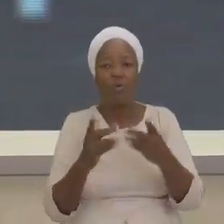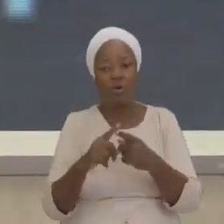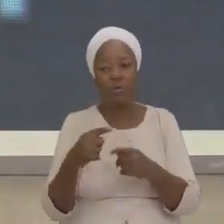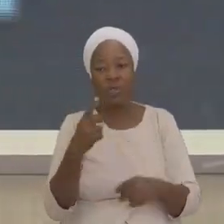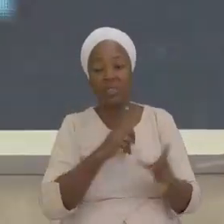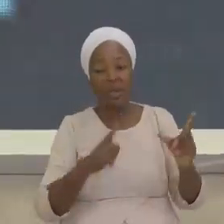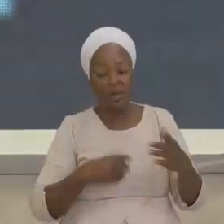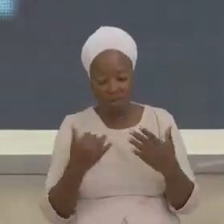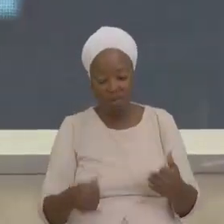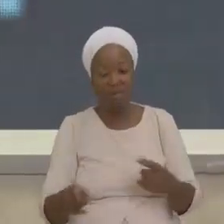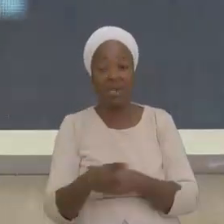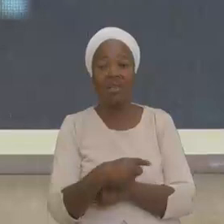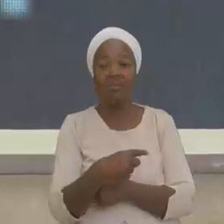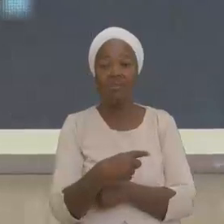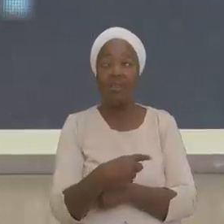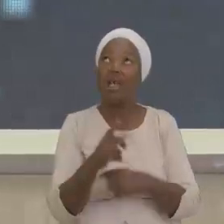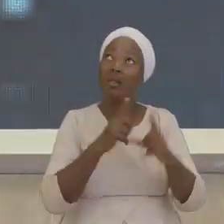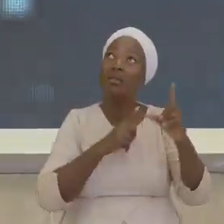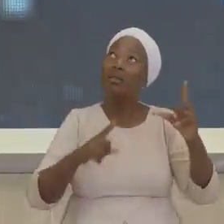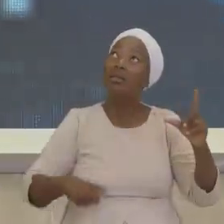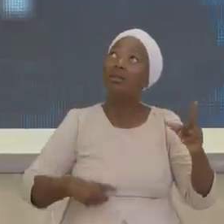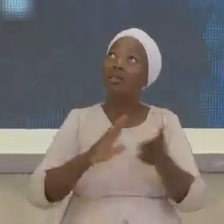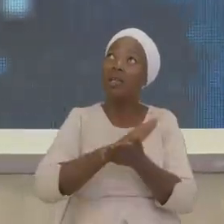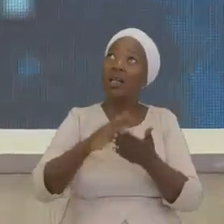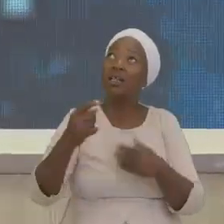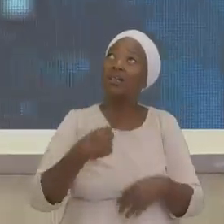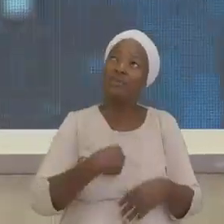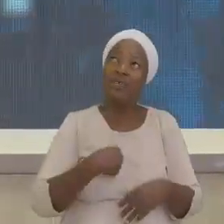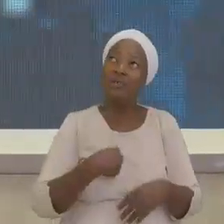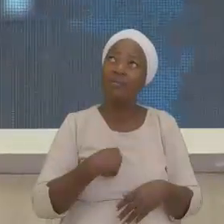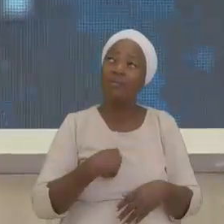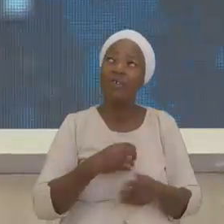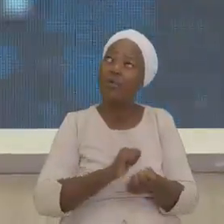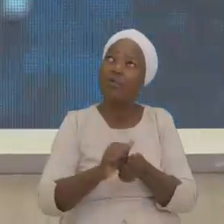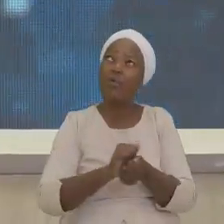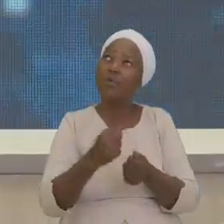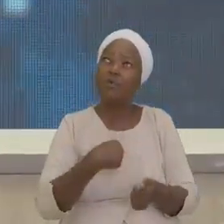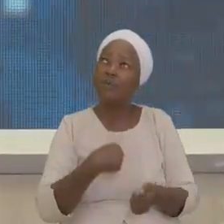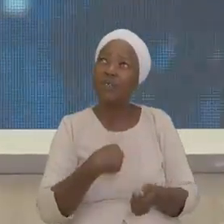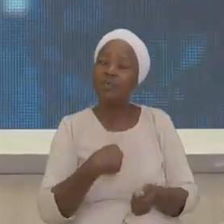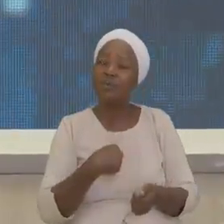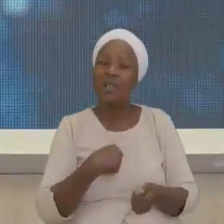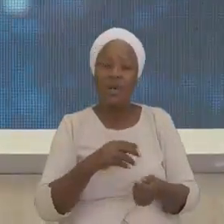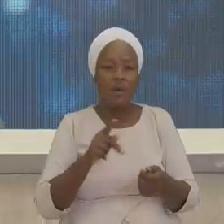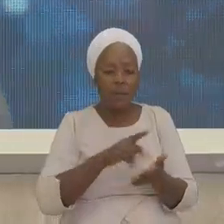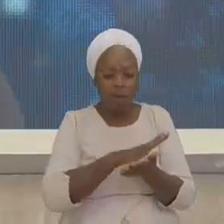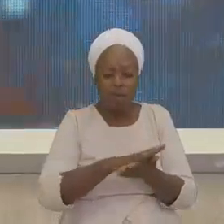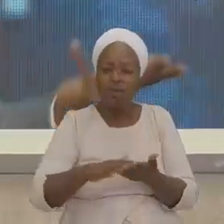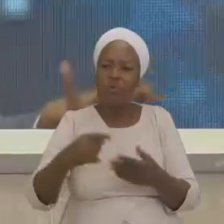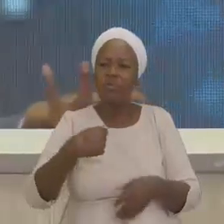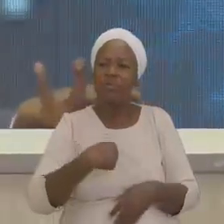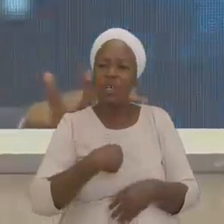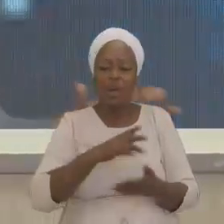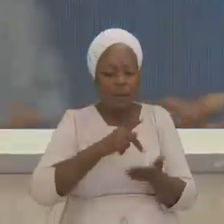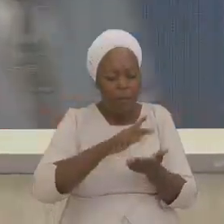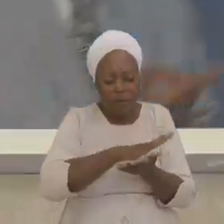today, Lord, cleanse me, wash me, purge me,